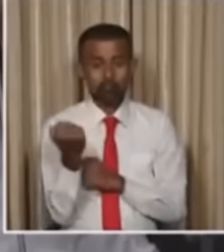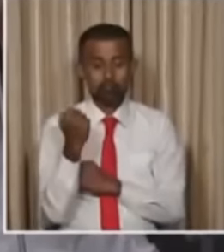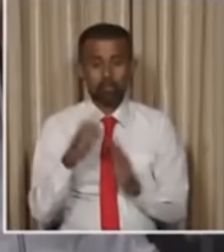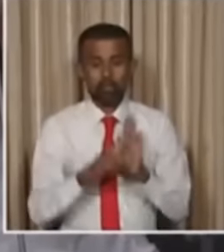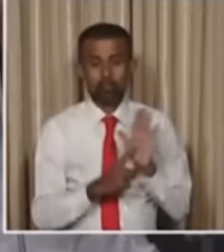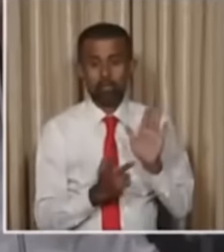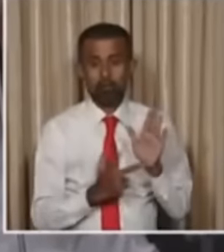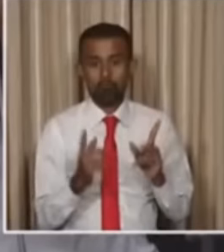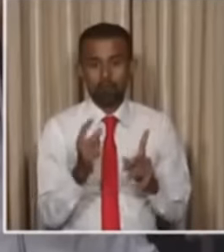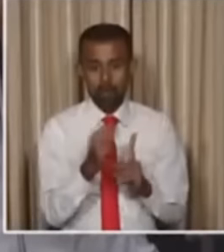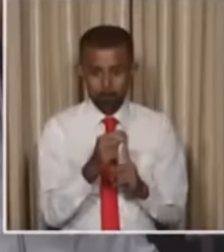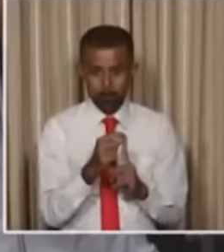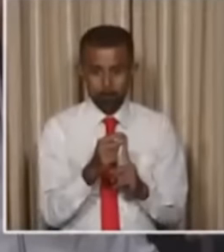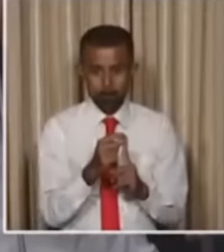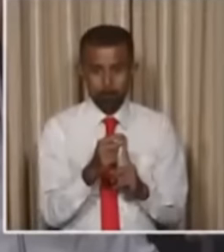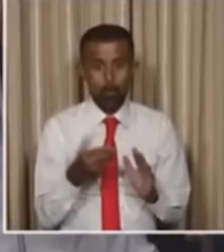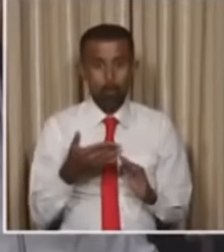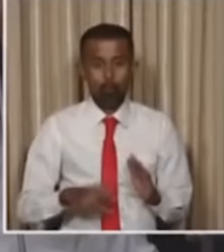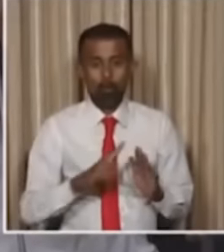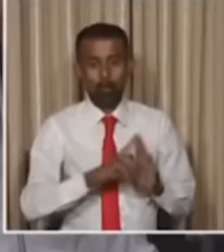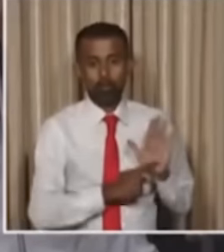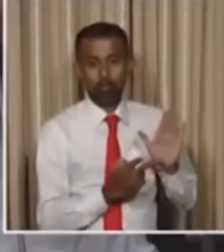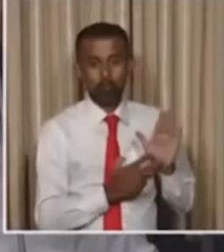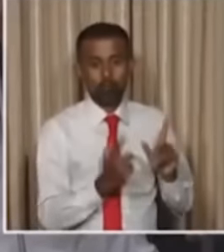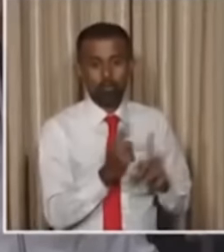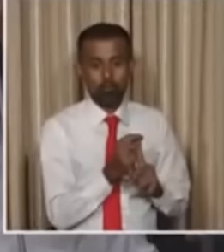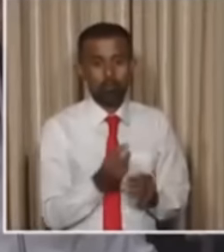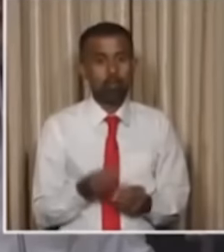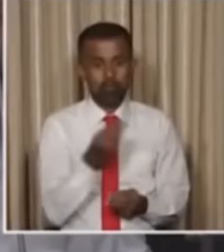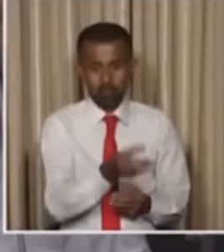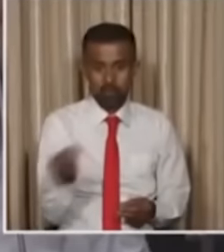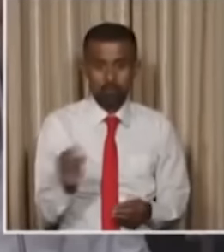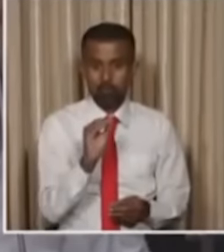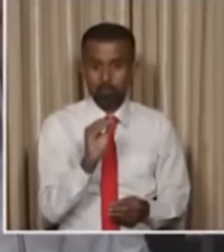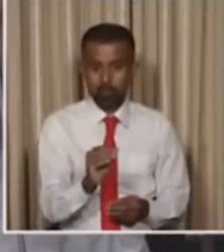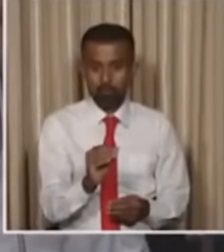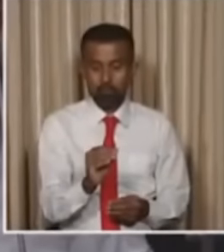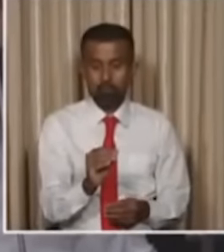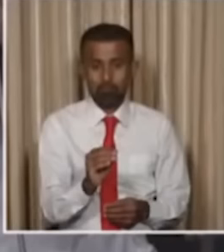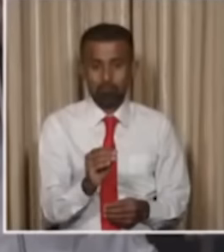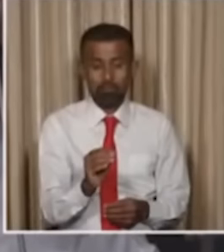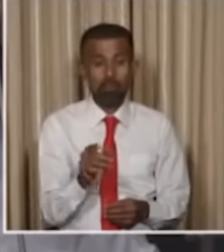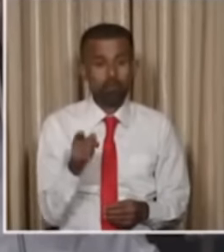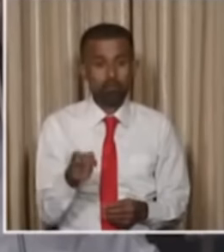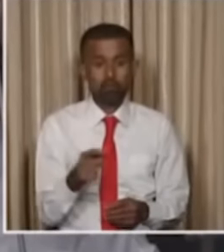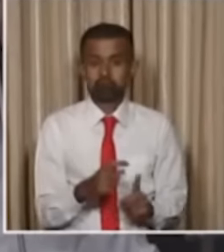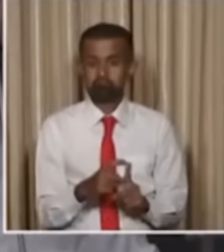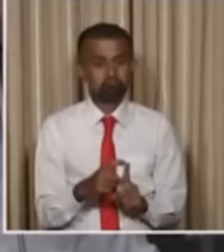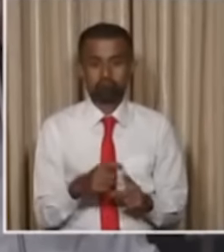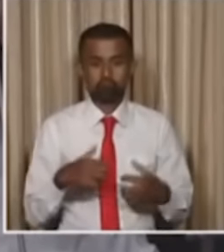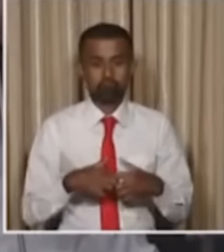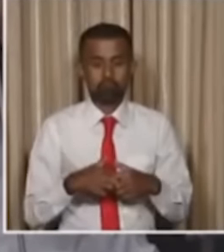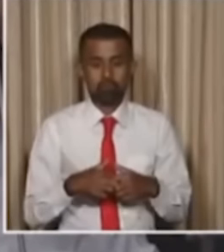in the village. What will happen to this country? Menna meka ithama barapatala prakashayak. Adata etumiyata beri una me kiyapu